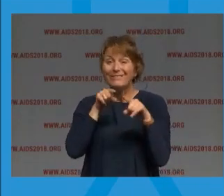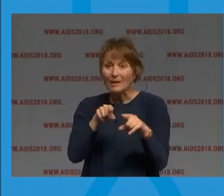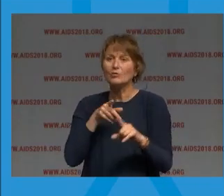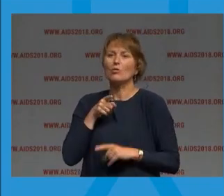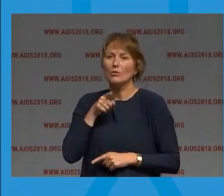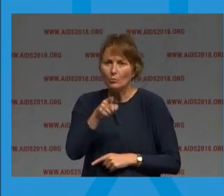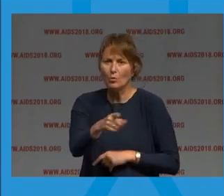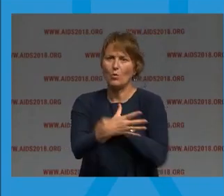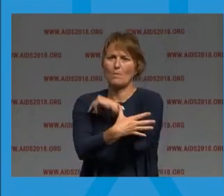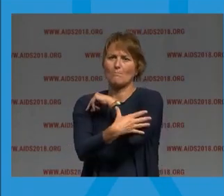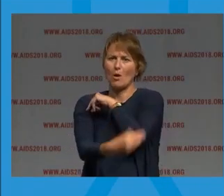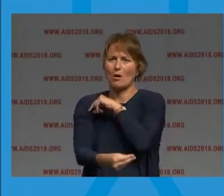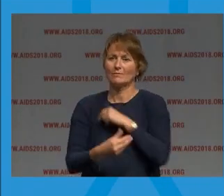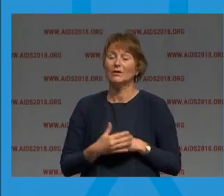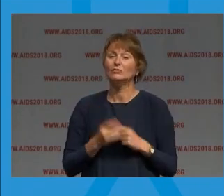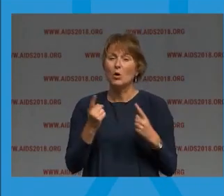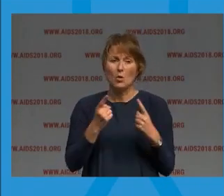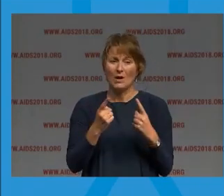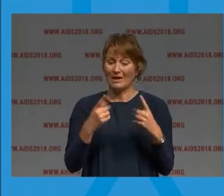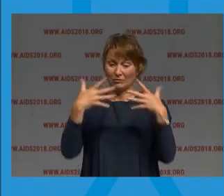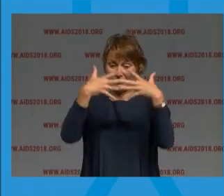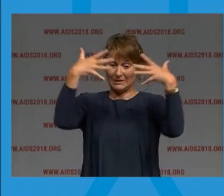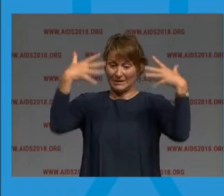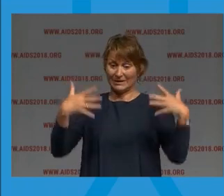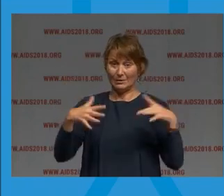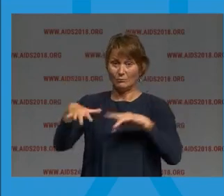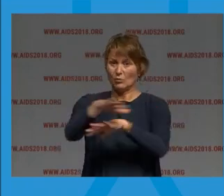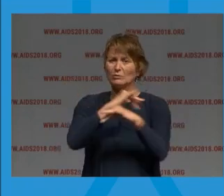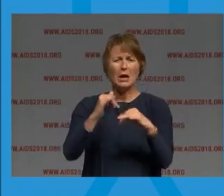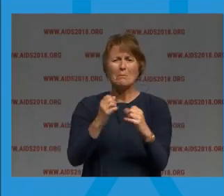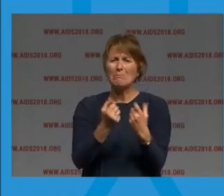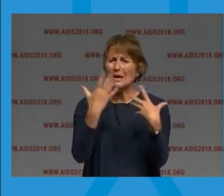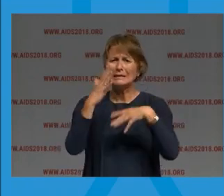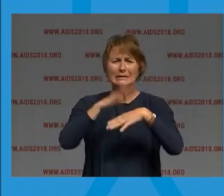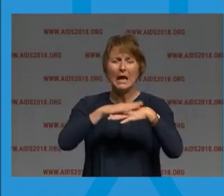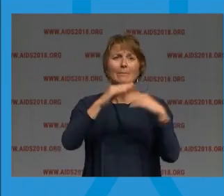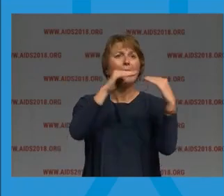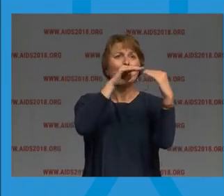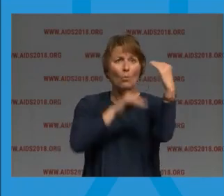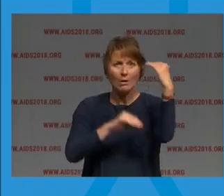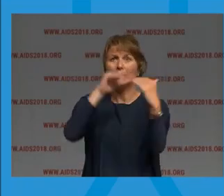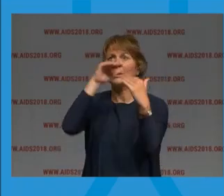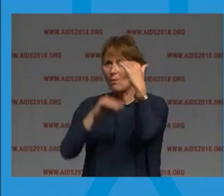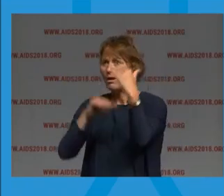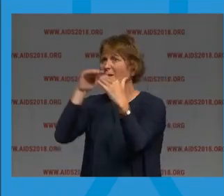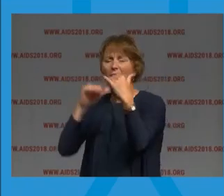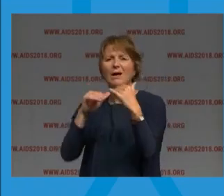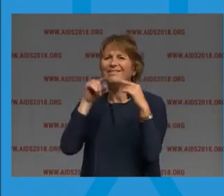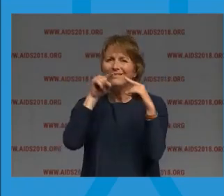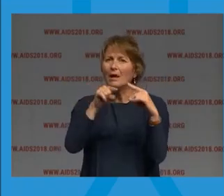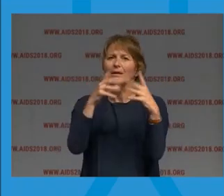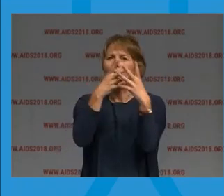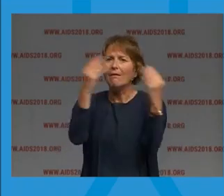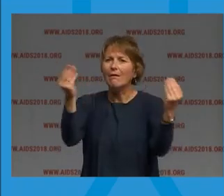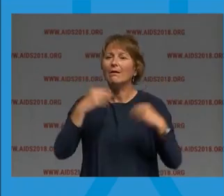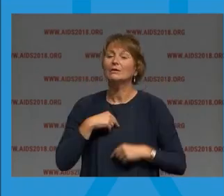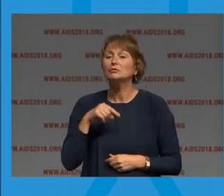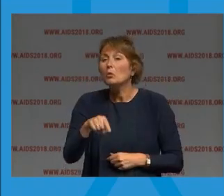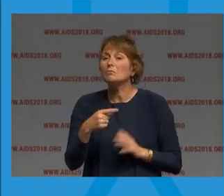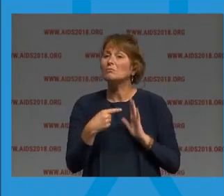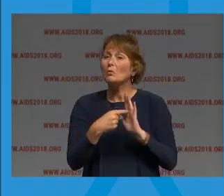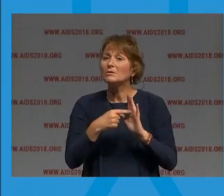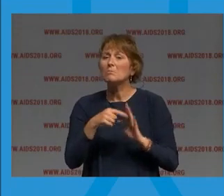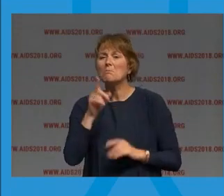these structural inequalities that we have, we're not really going to make ground in preventing adolescent girls and young women from being exposed